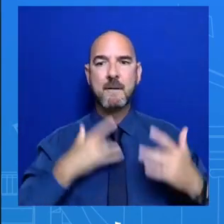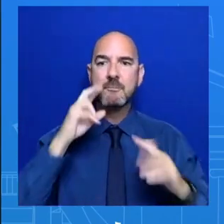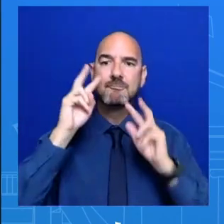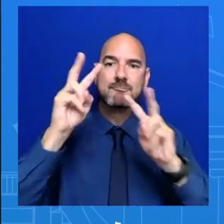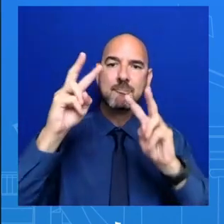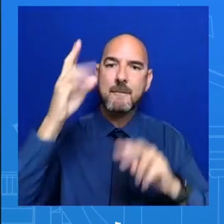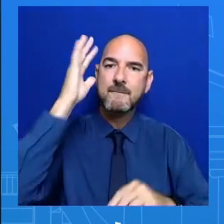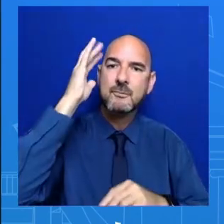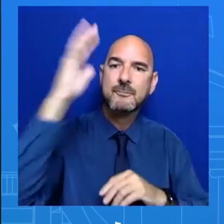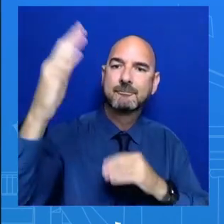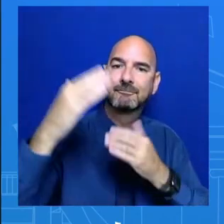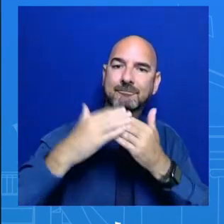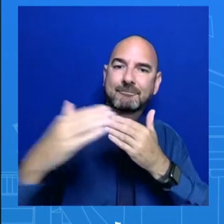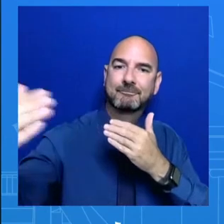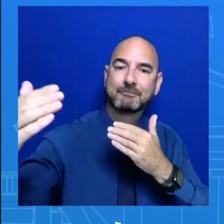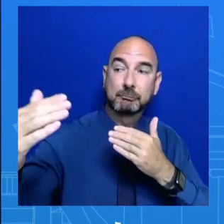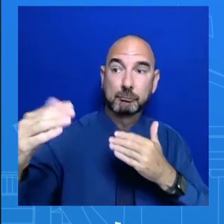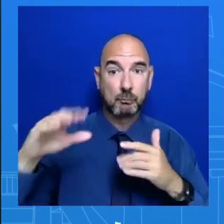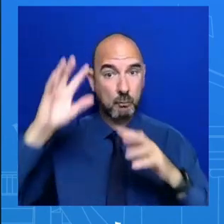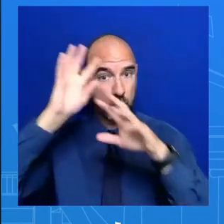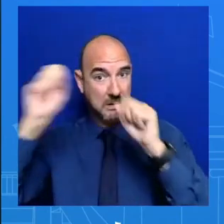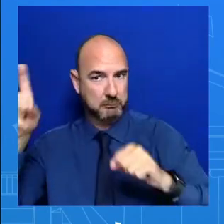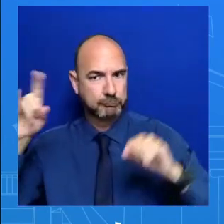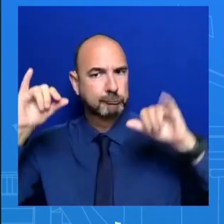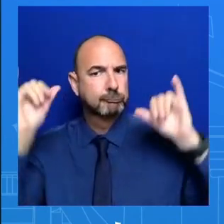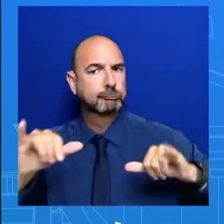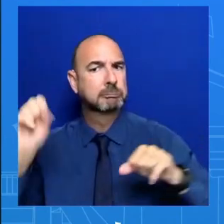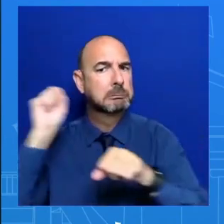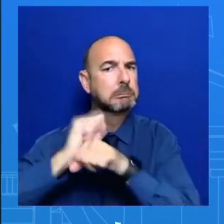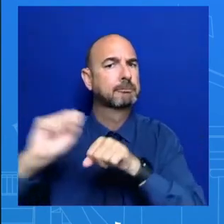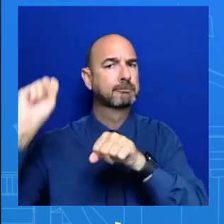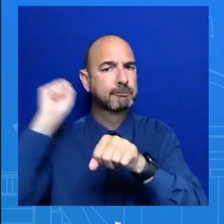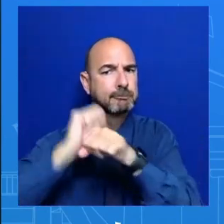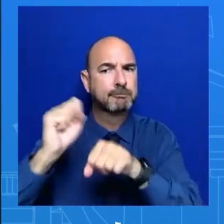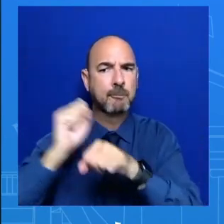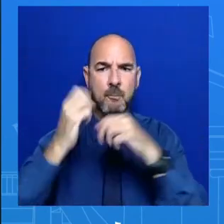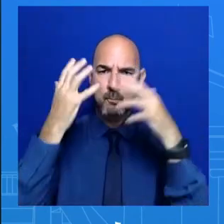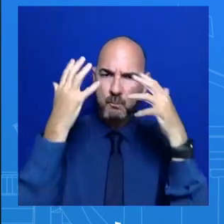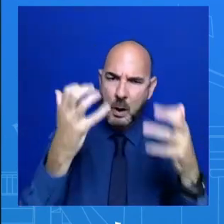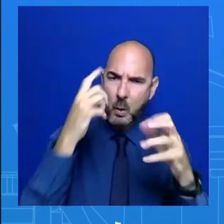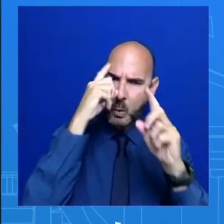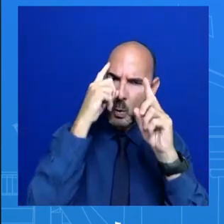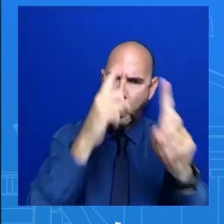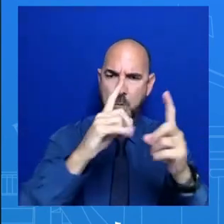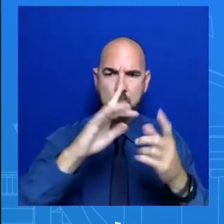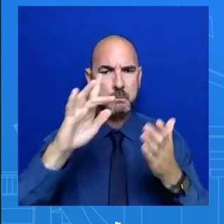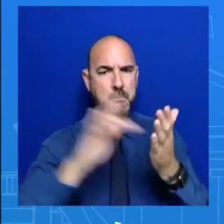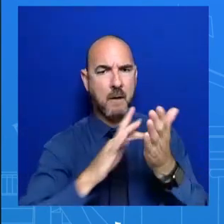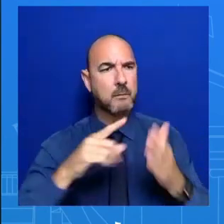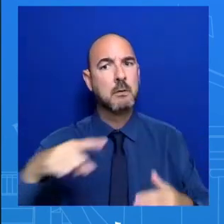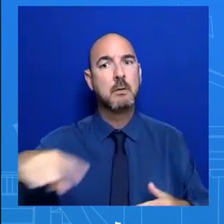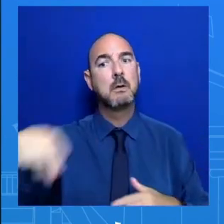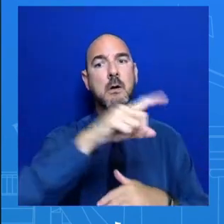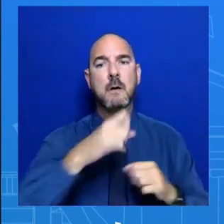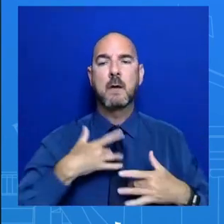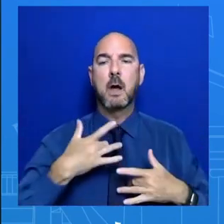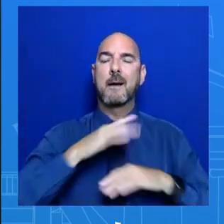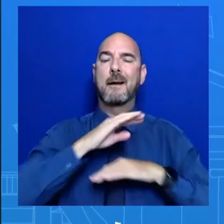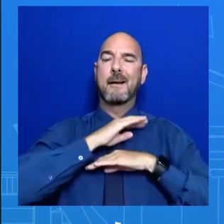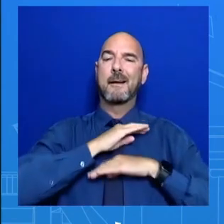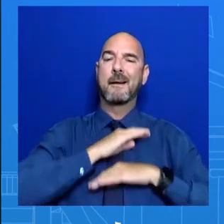Tiffany, no matter how many times Republican elected officials try to stop him. As you know, one of the